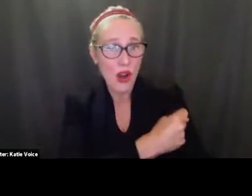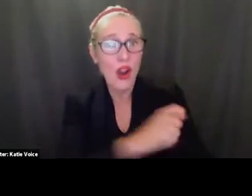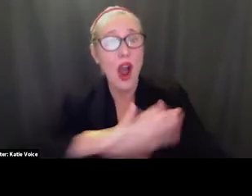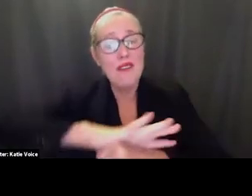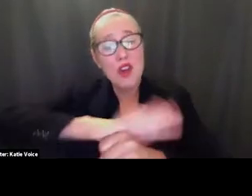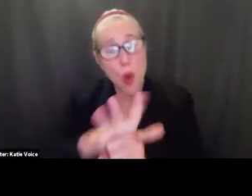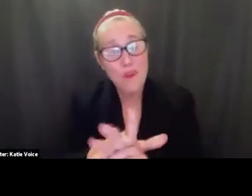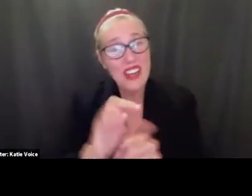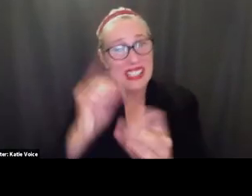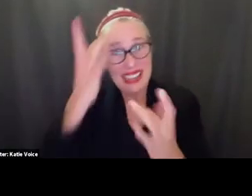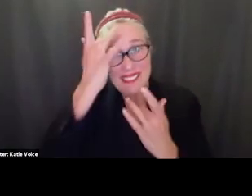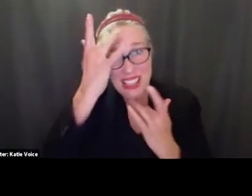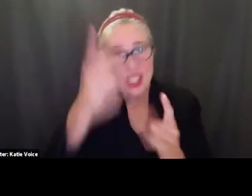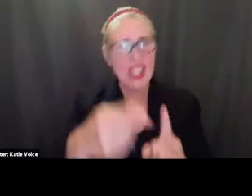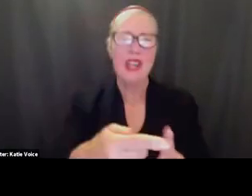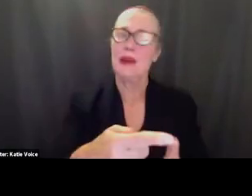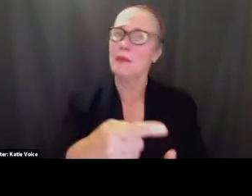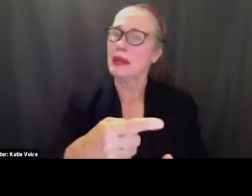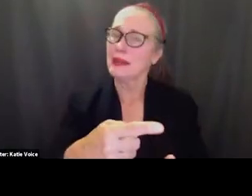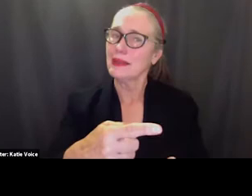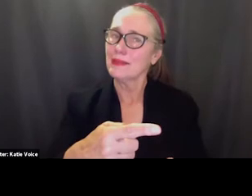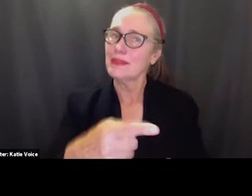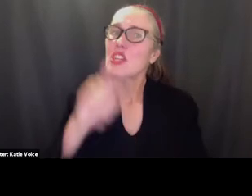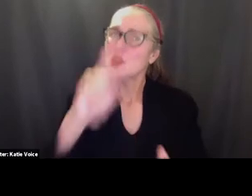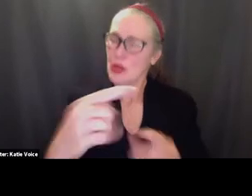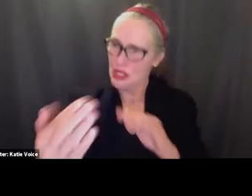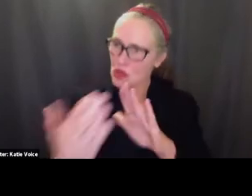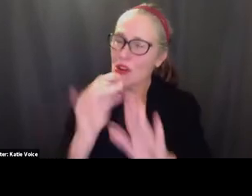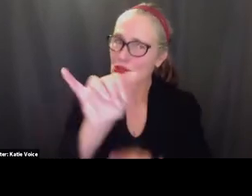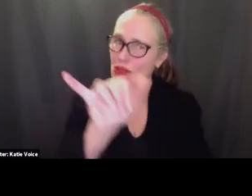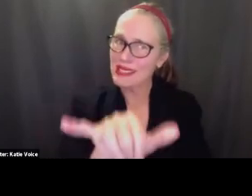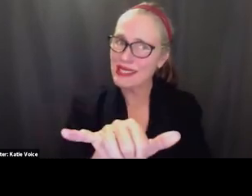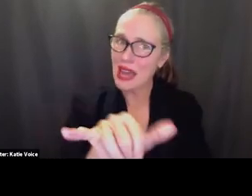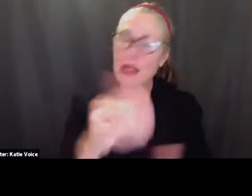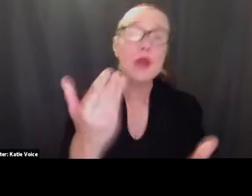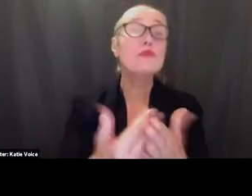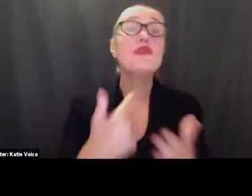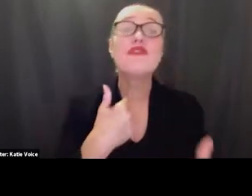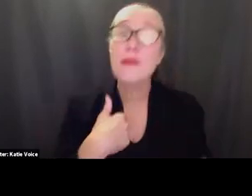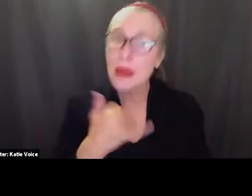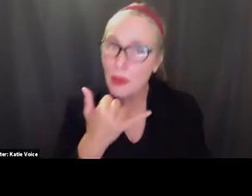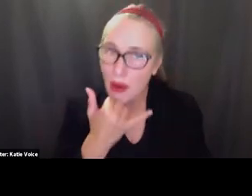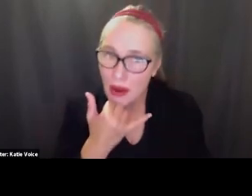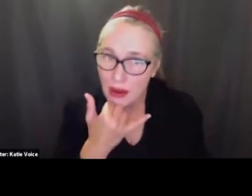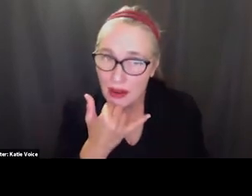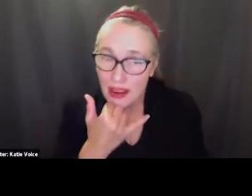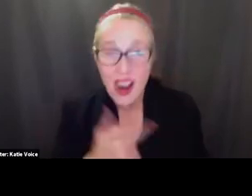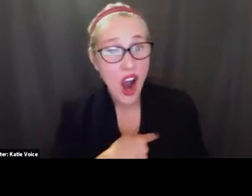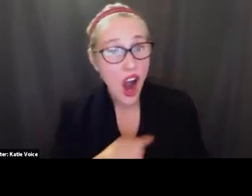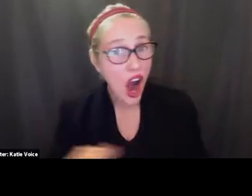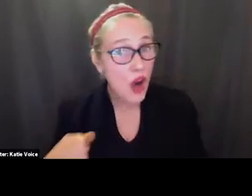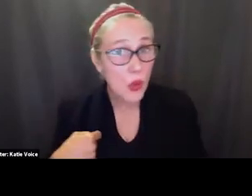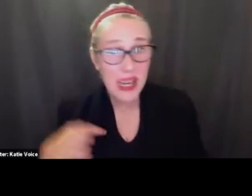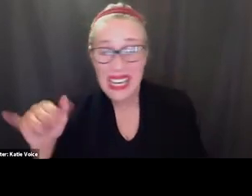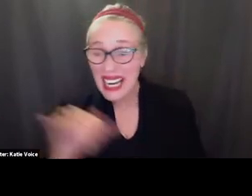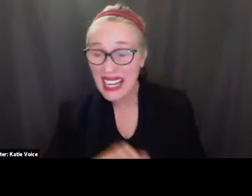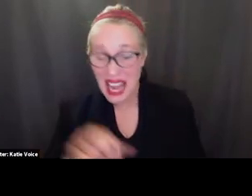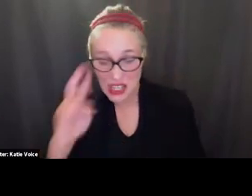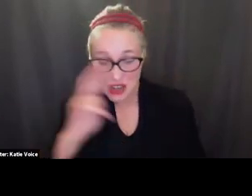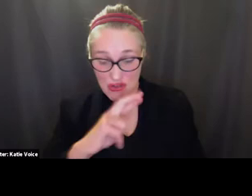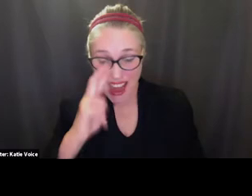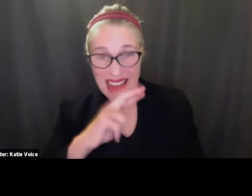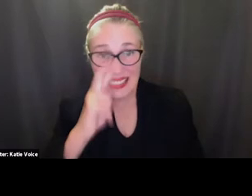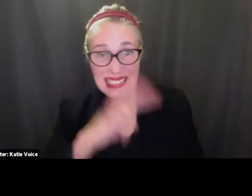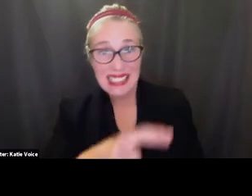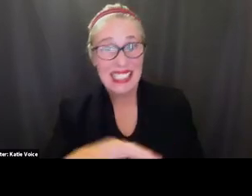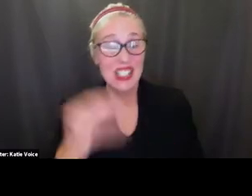that smith's information you need to you need to address it then prove me wrong are we the rats are we the rats out here that are just giving